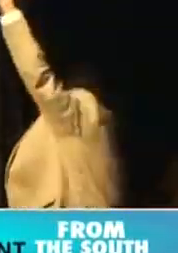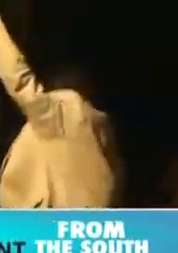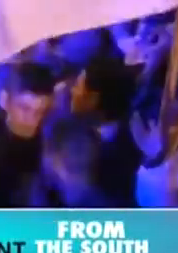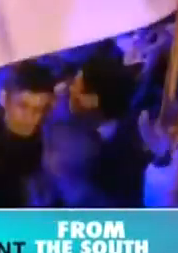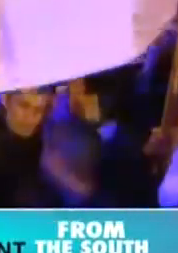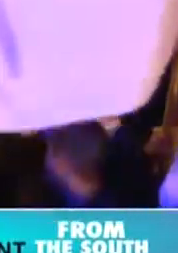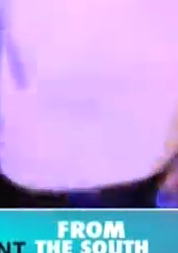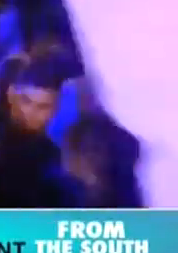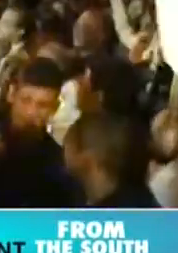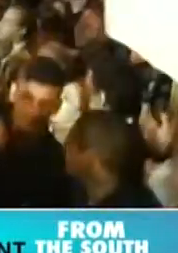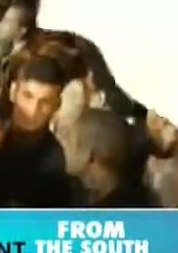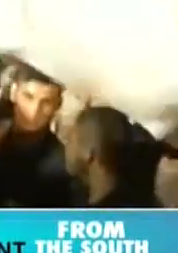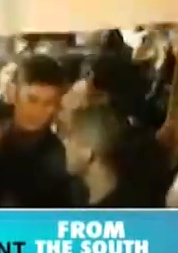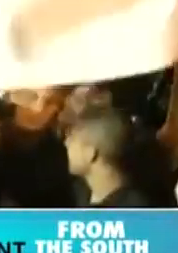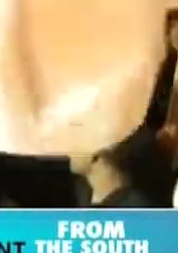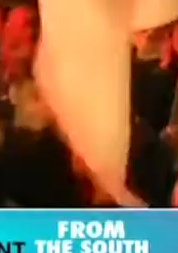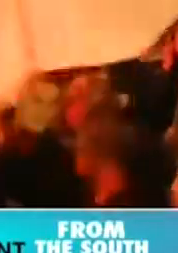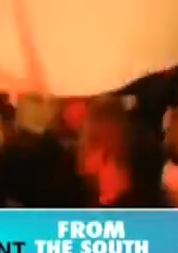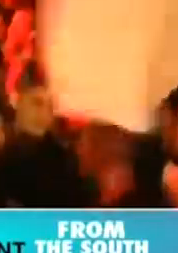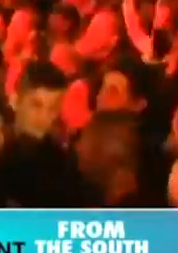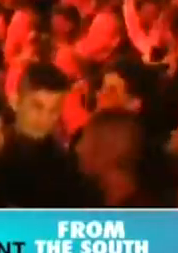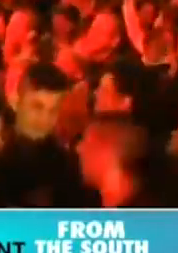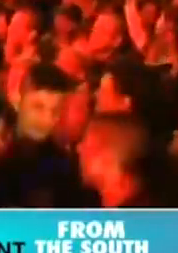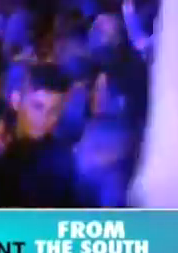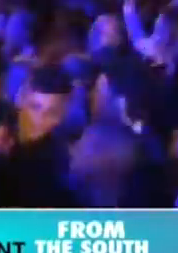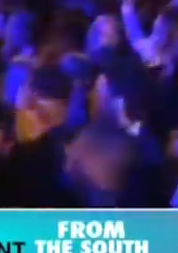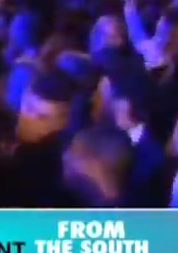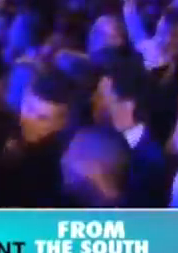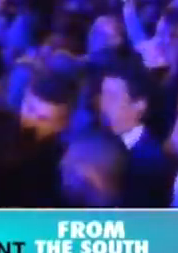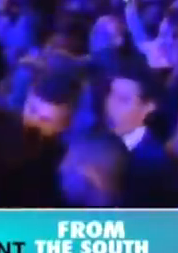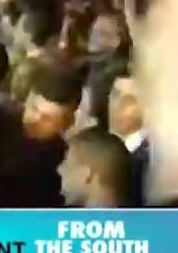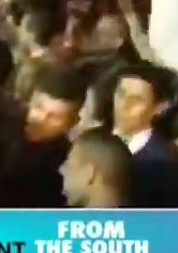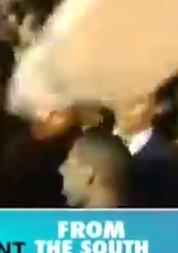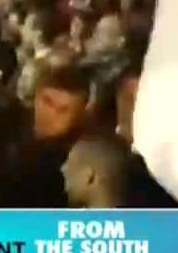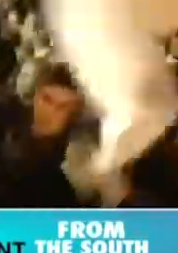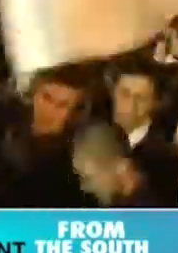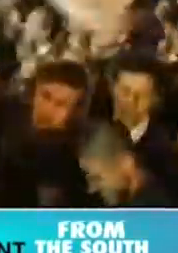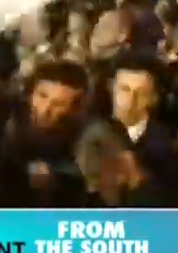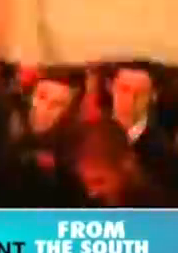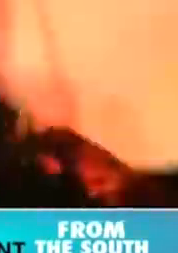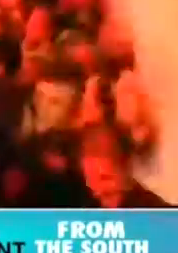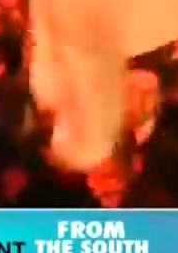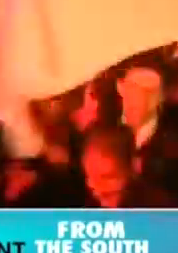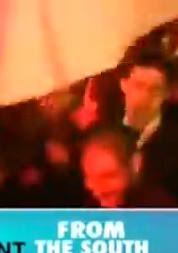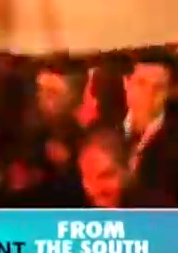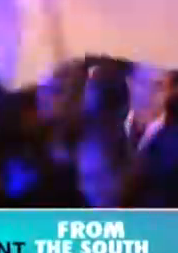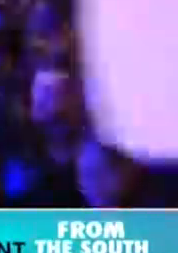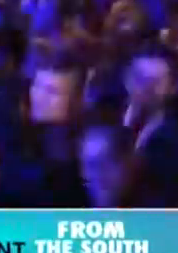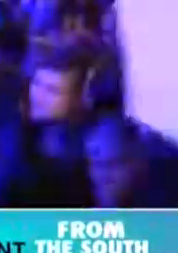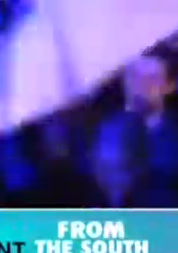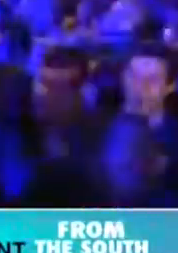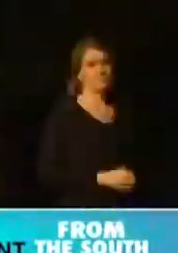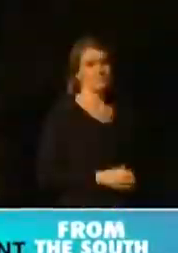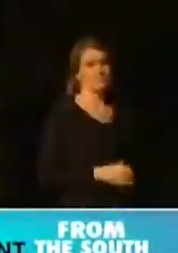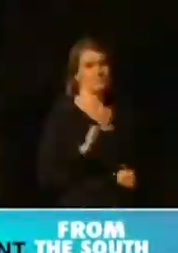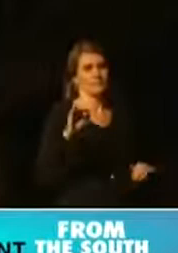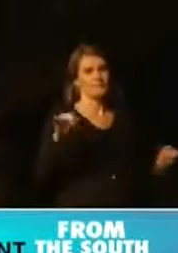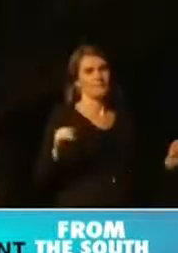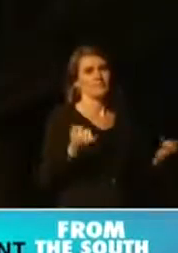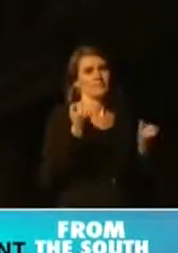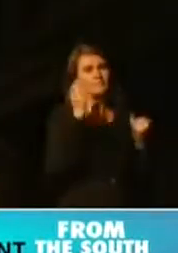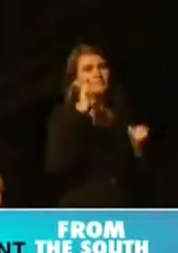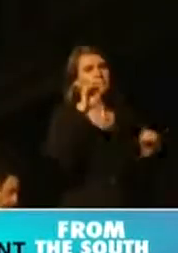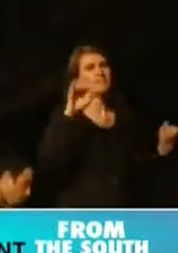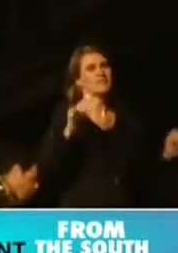second term in power. The results will allow the ruling party to continue with a number of reforms, including the legalization